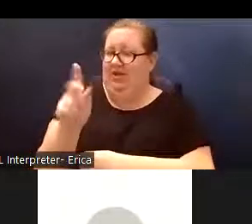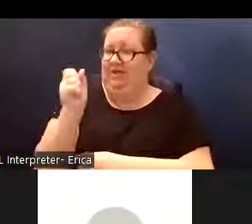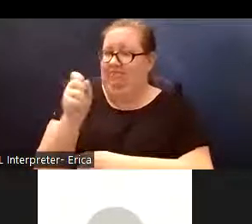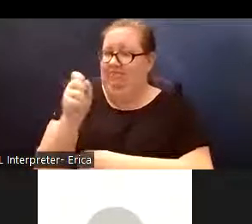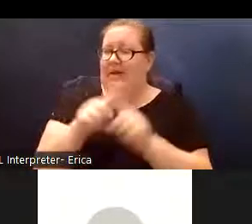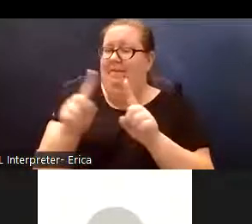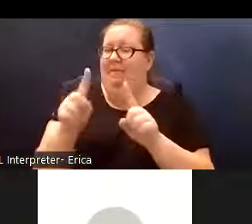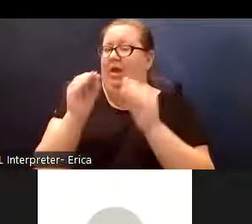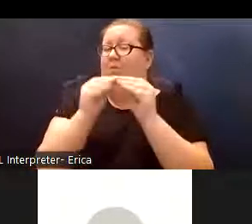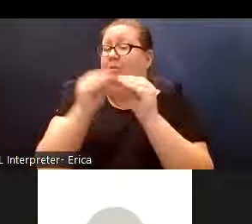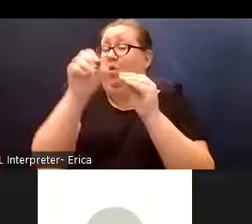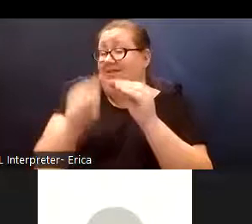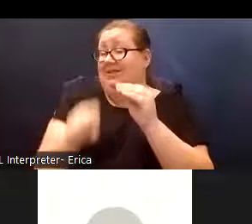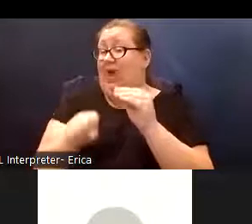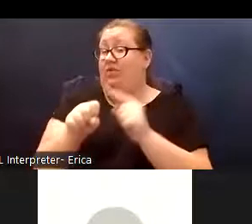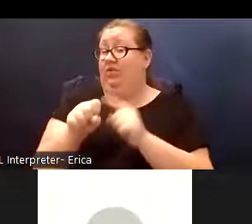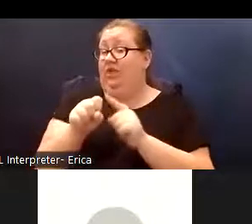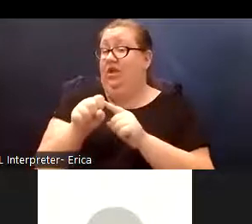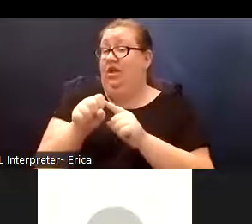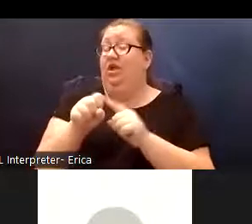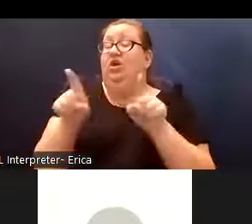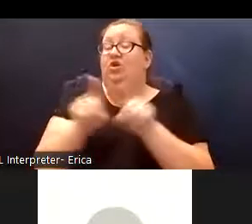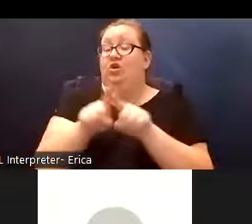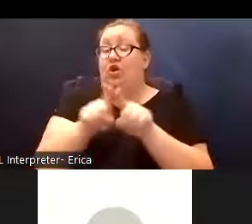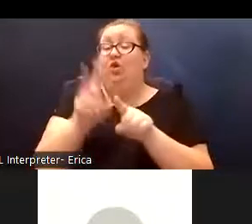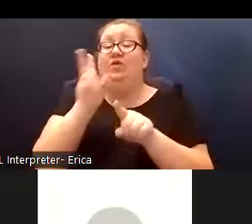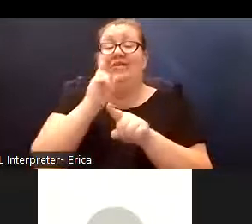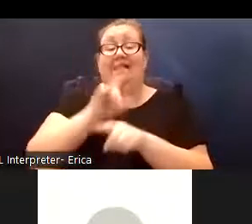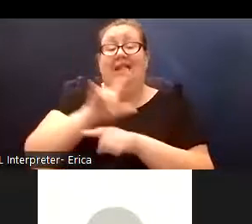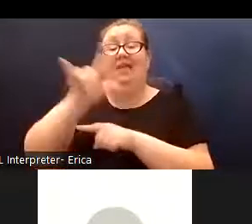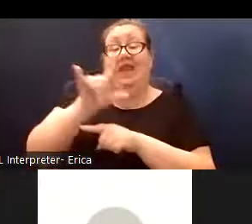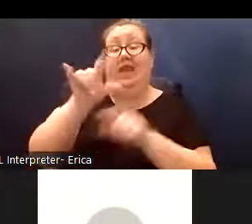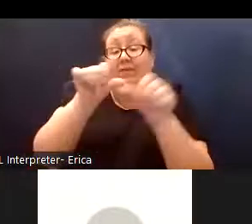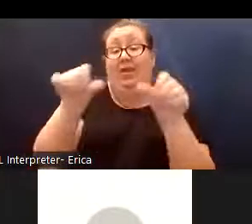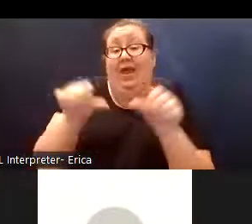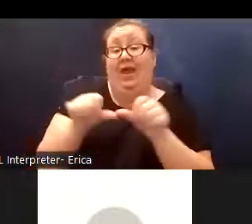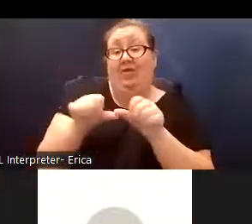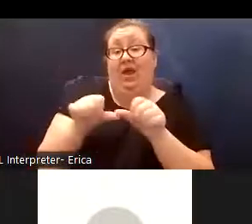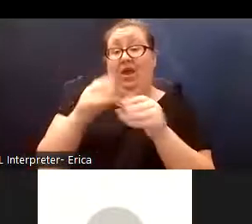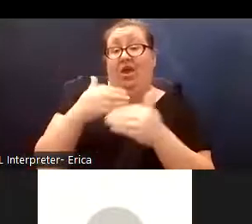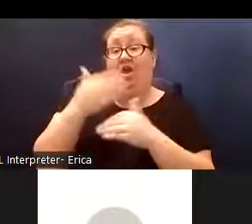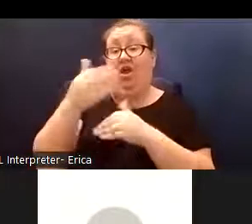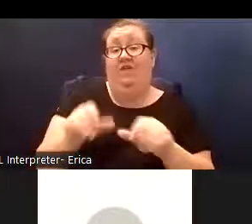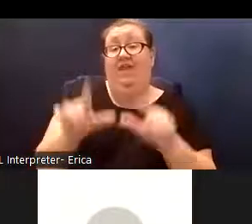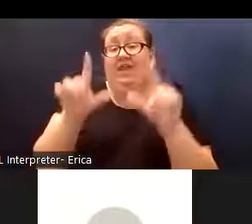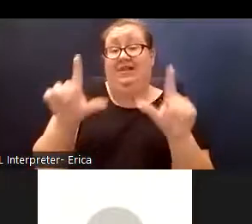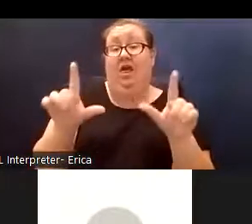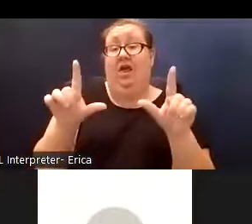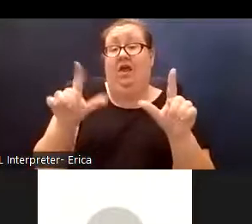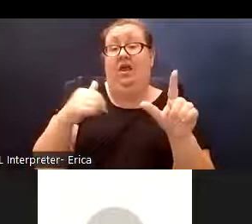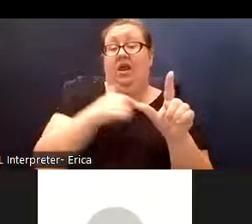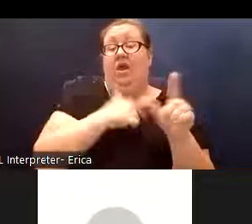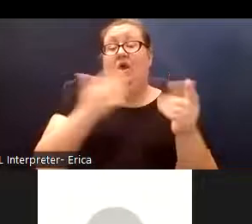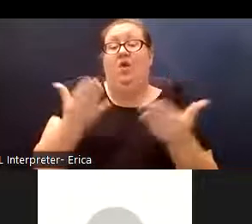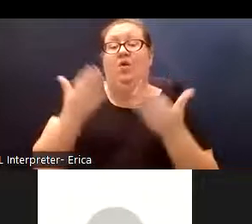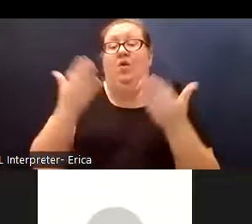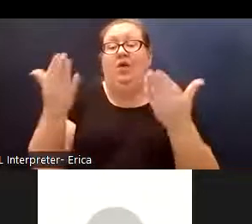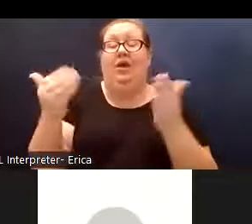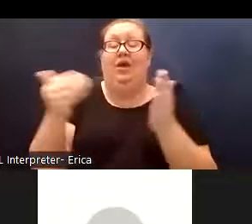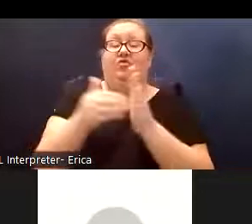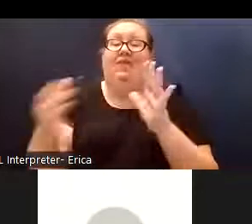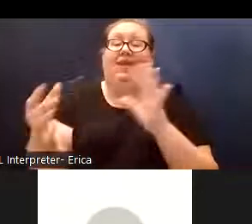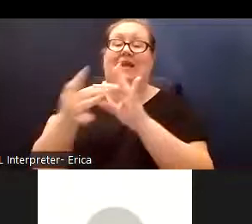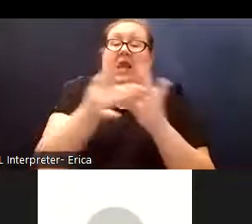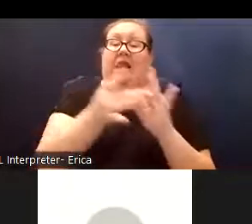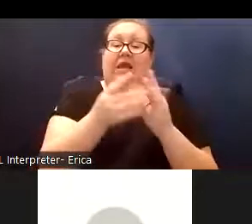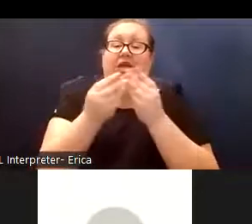farther to the south, which you will also see in the airport area on the next slide, we propose reconnecting flows that have